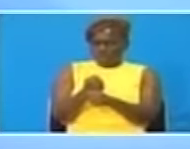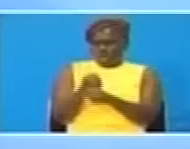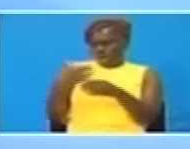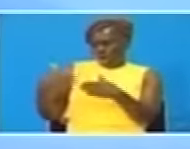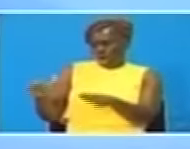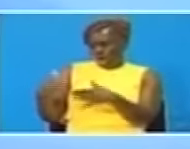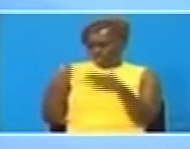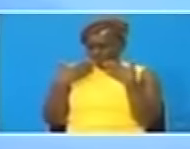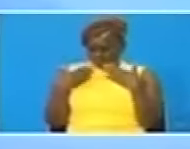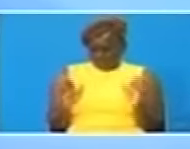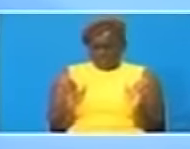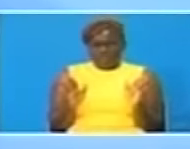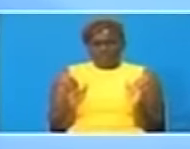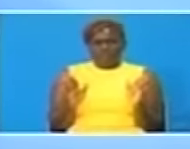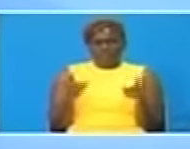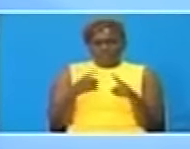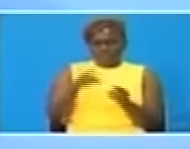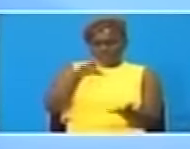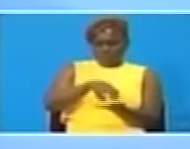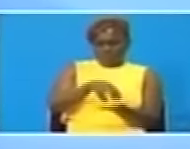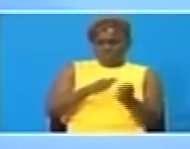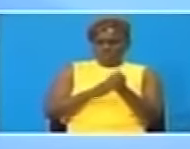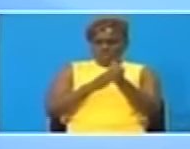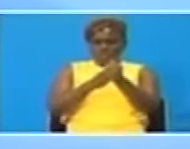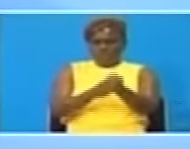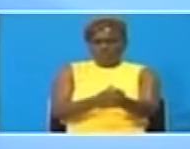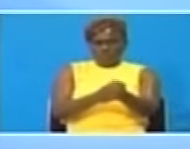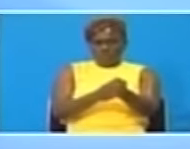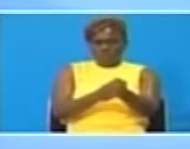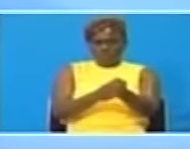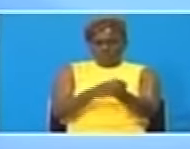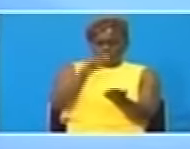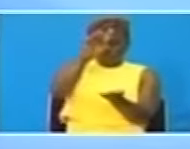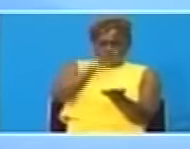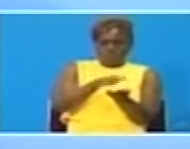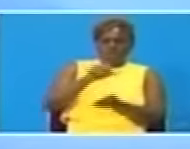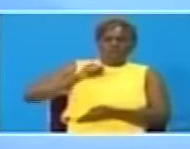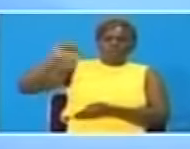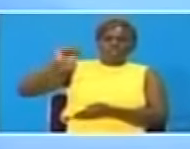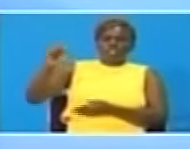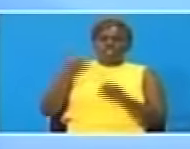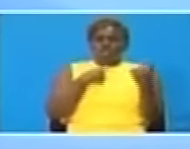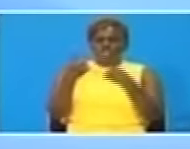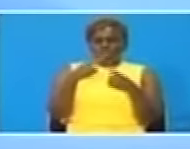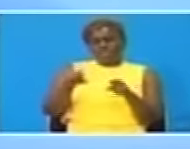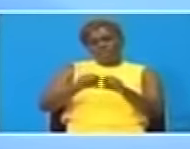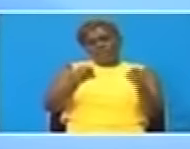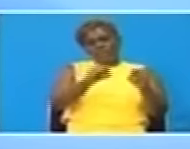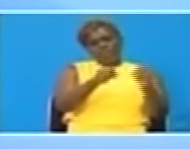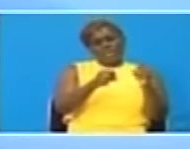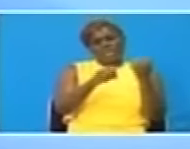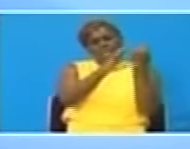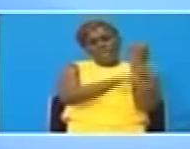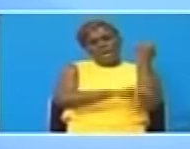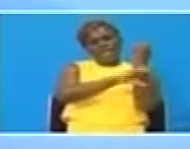have been lost. Balala called on the opposition leaders to cut on the political utterances, which are further damaging the country's